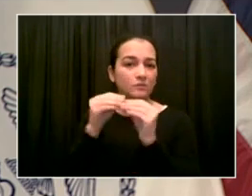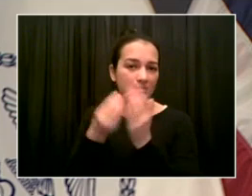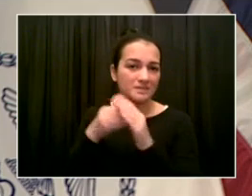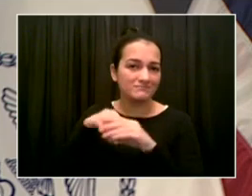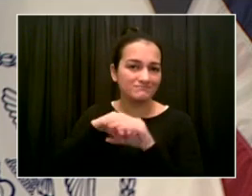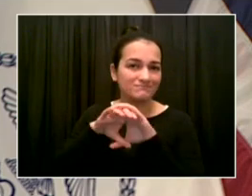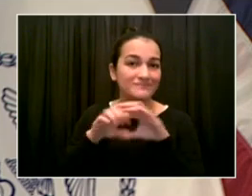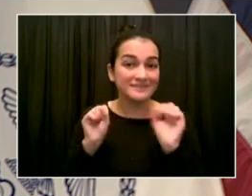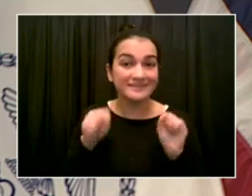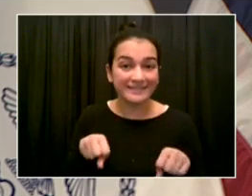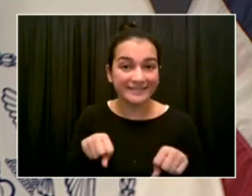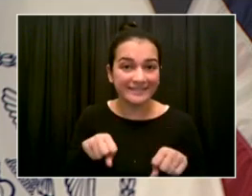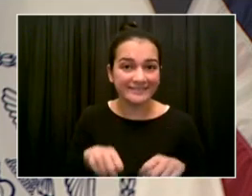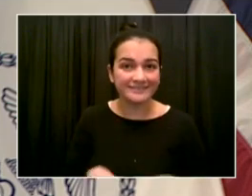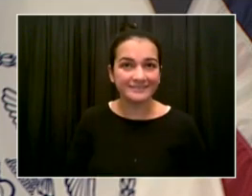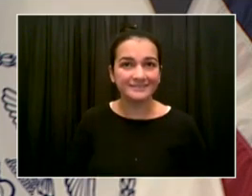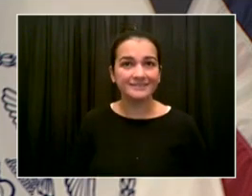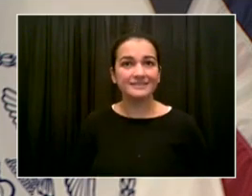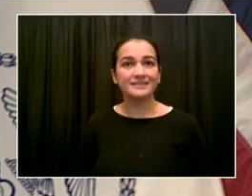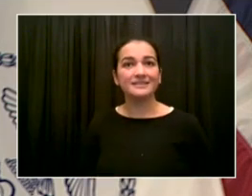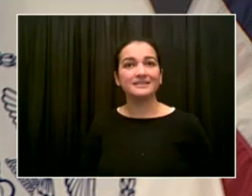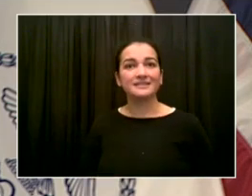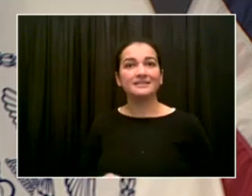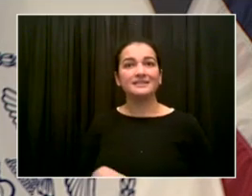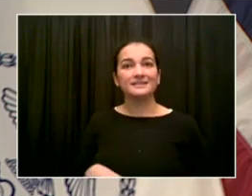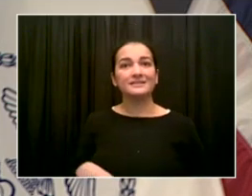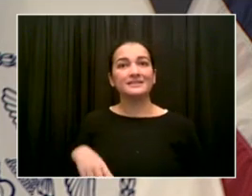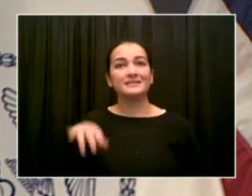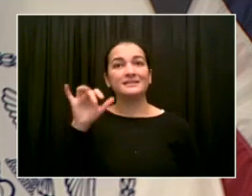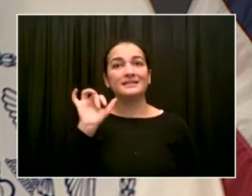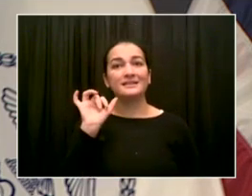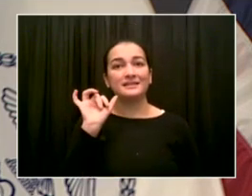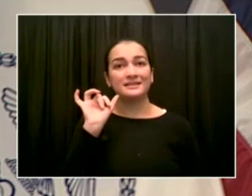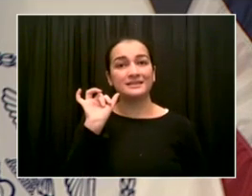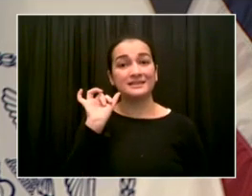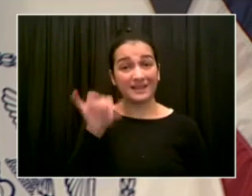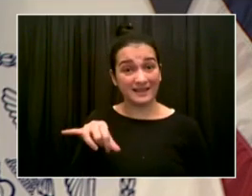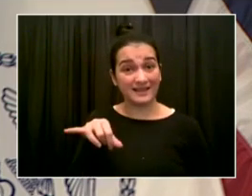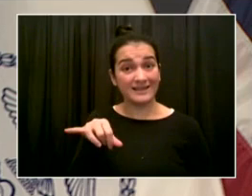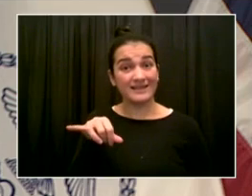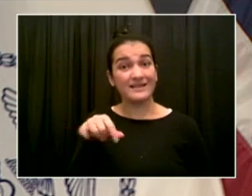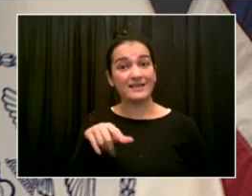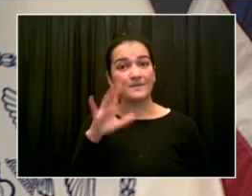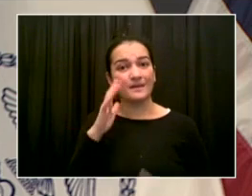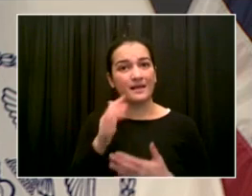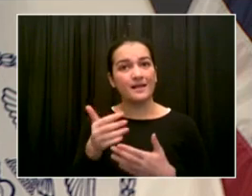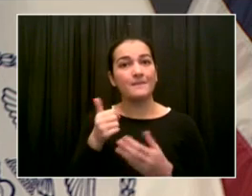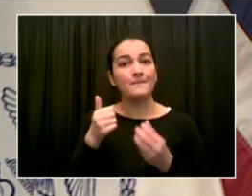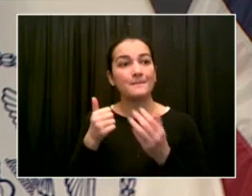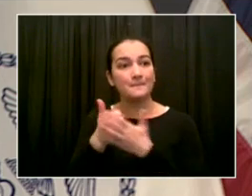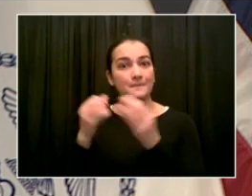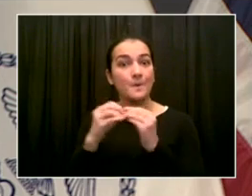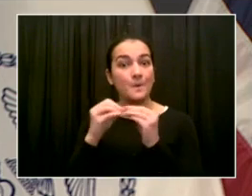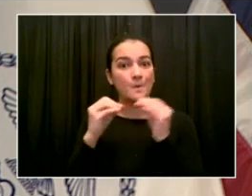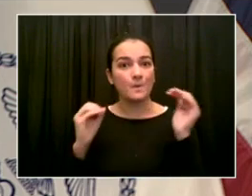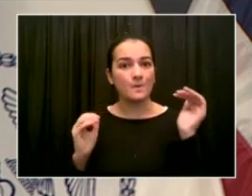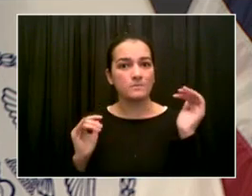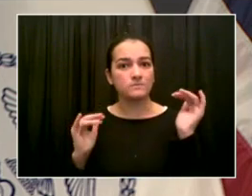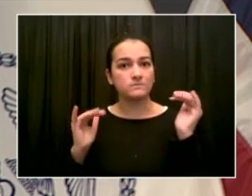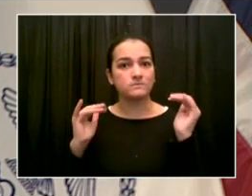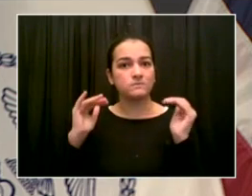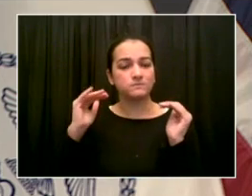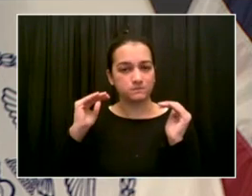We'll present all that to you. I think it's something that we all need to be proud of as New Yorkers, that we were able to make that impact on people's